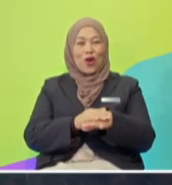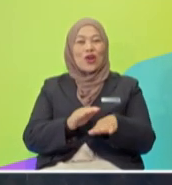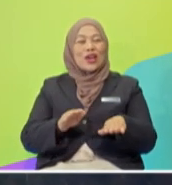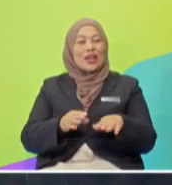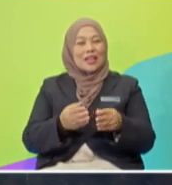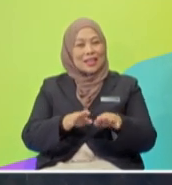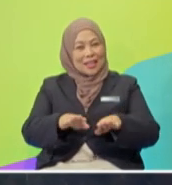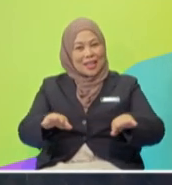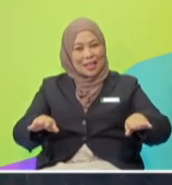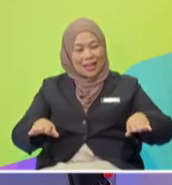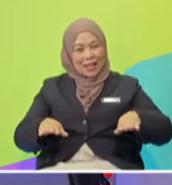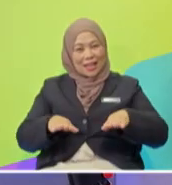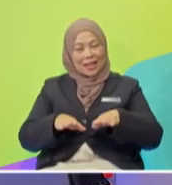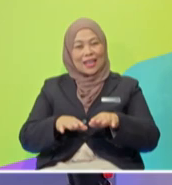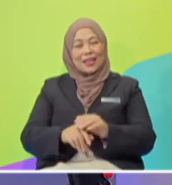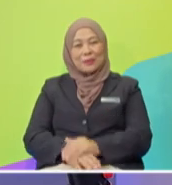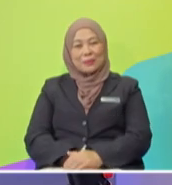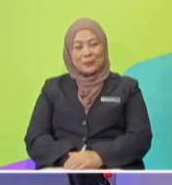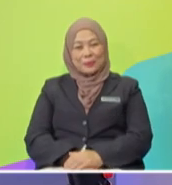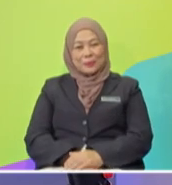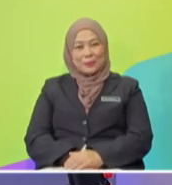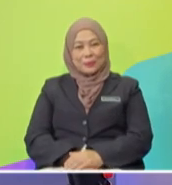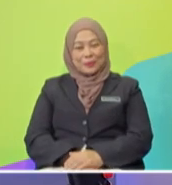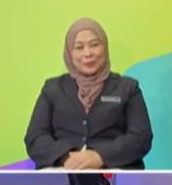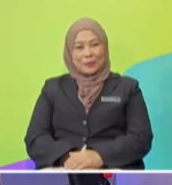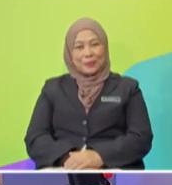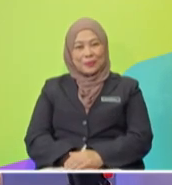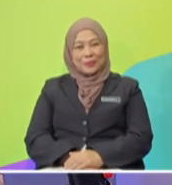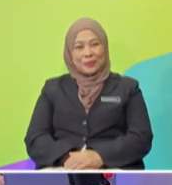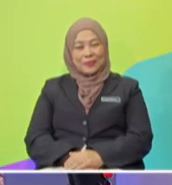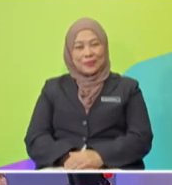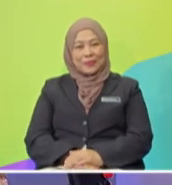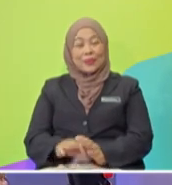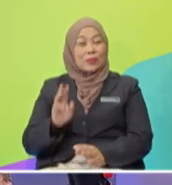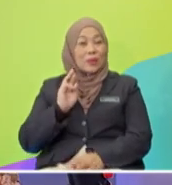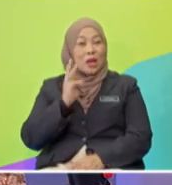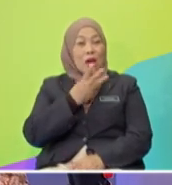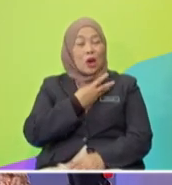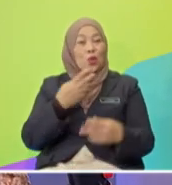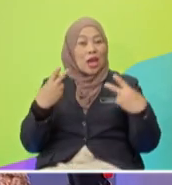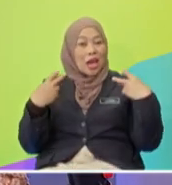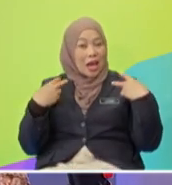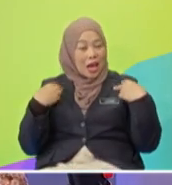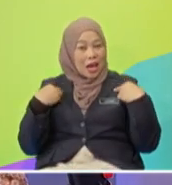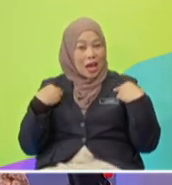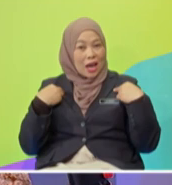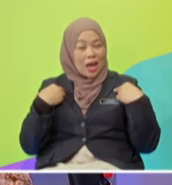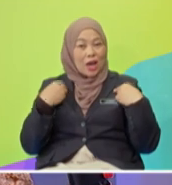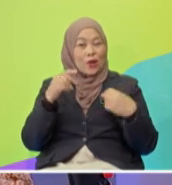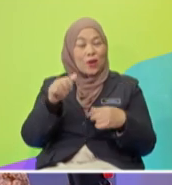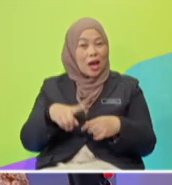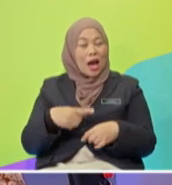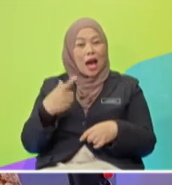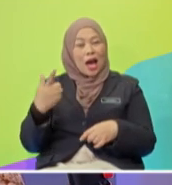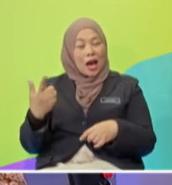Yes, okay. Right. Okay, Chris. Instead of the bus, we have many other... Land transport? Yes. Okay,